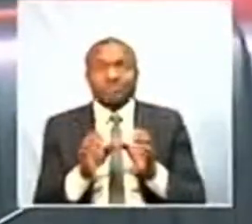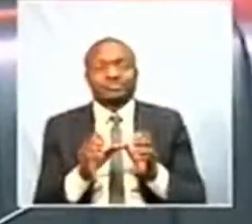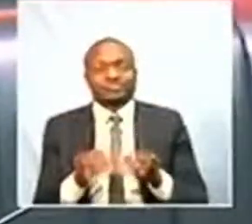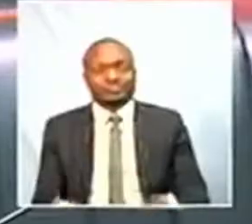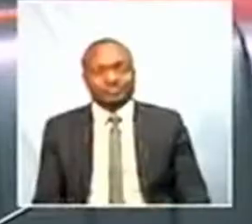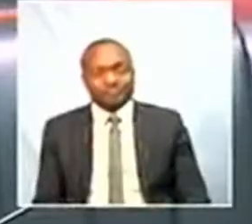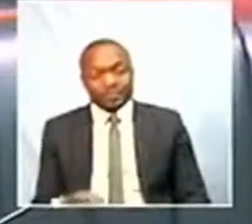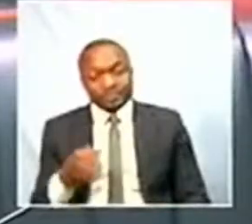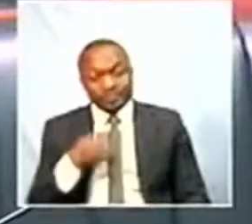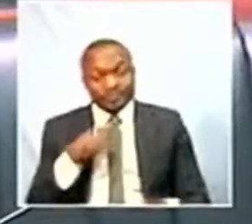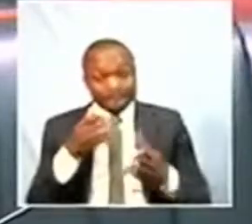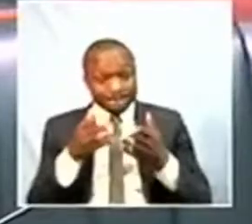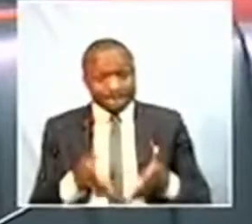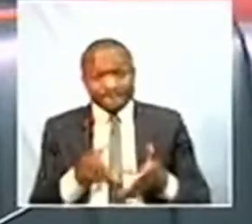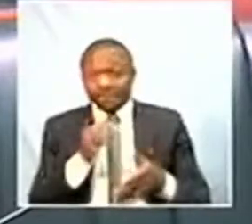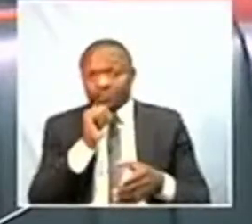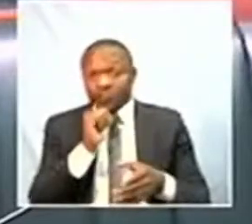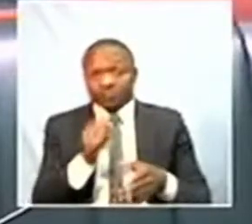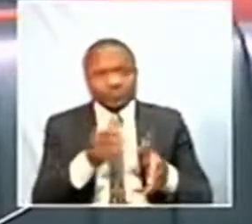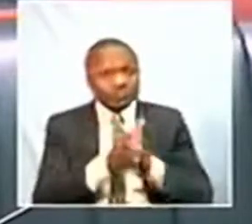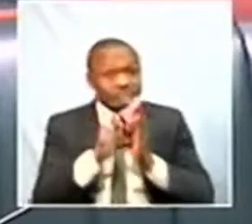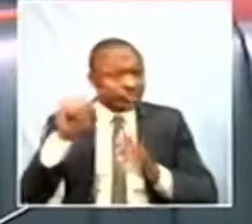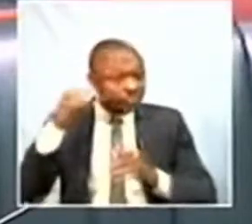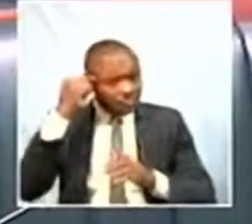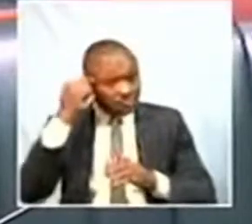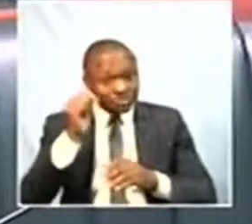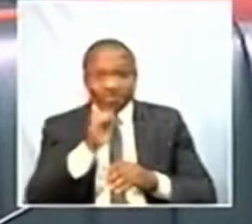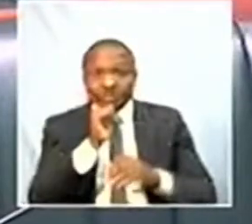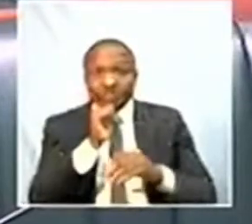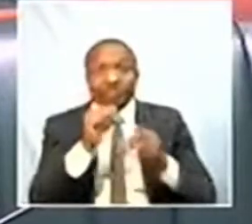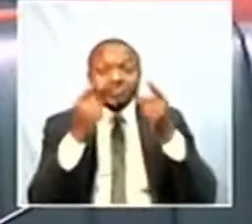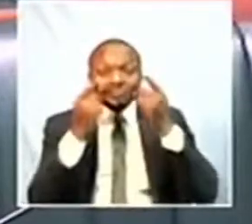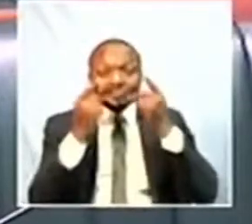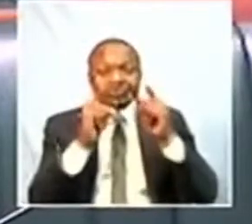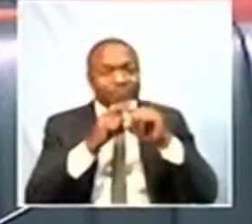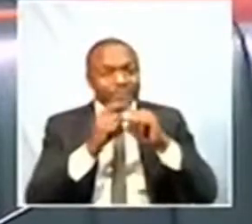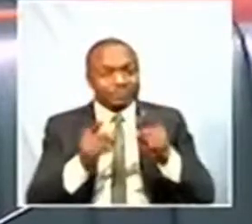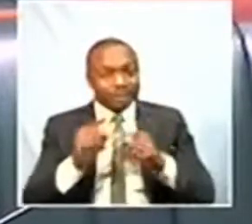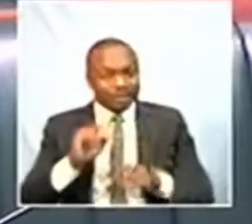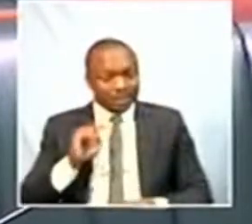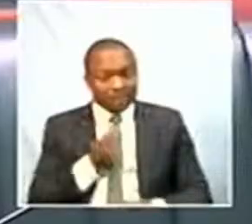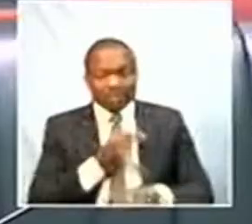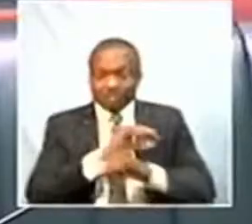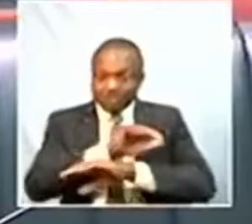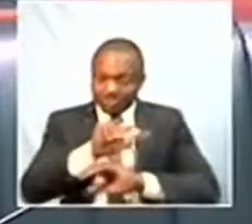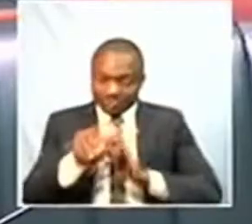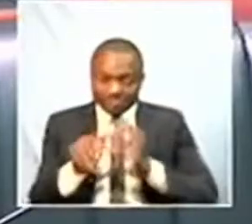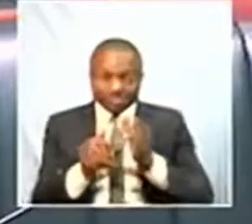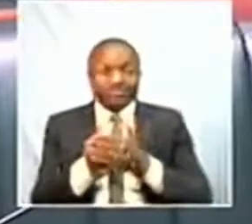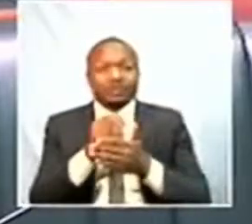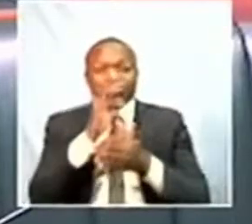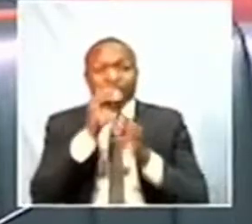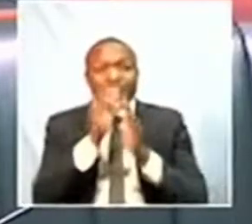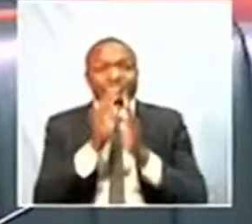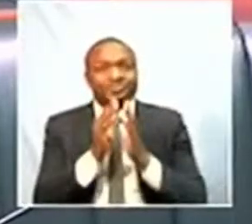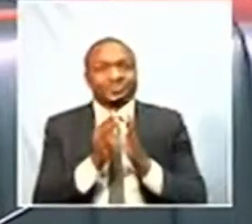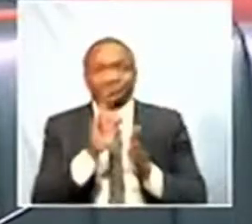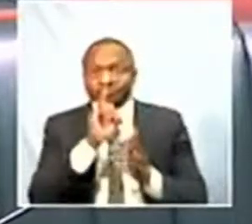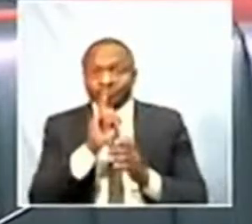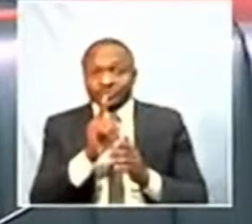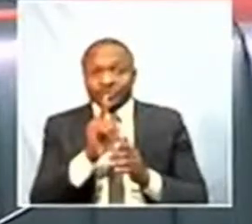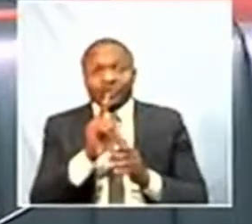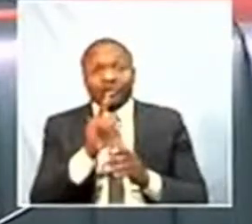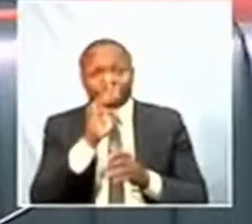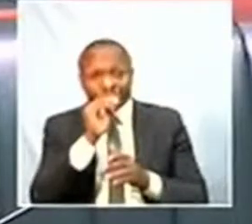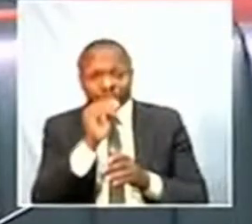and I am here not to urge either the government or the general public, but us as a whole, as a nation. Madam Speaker, surely I will speak